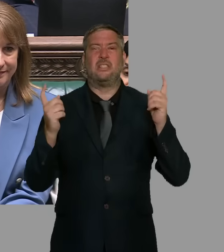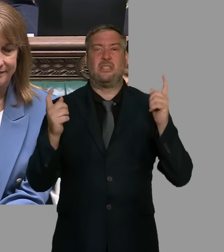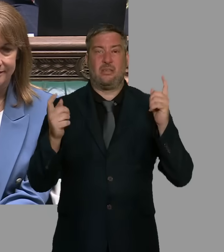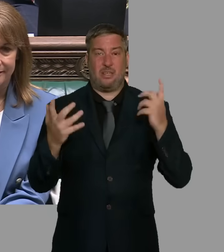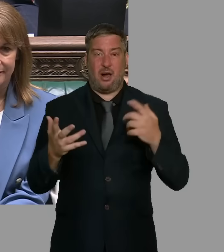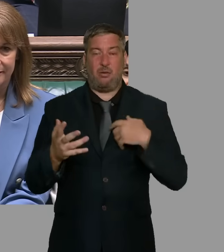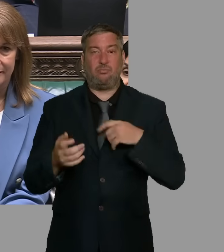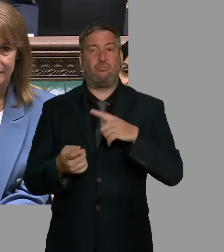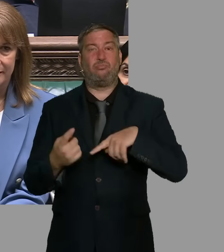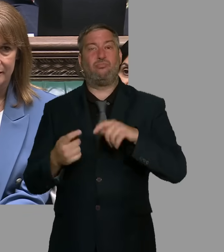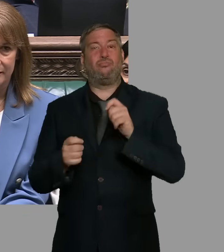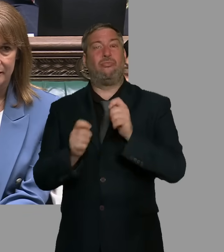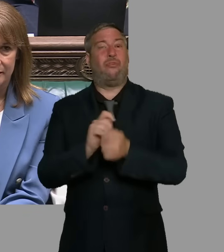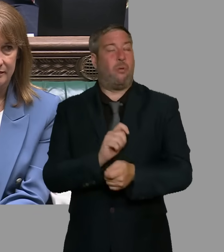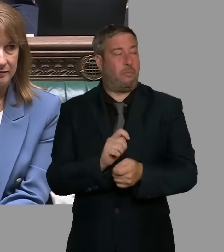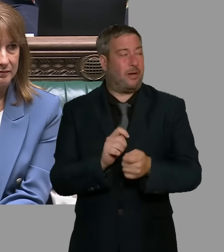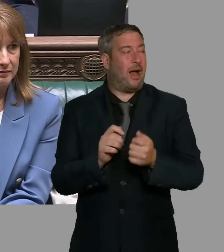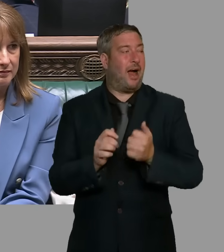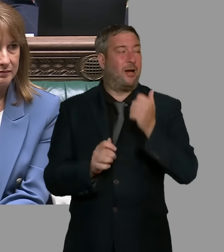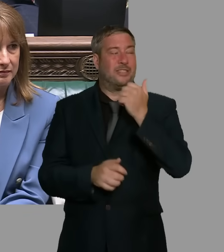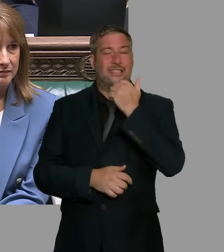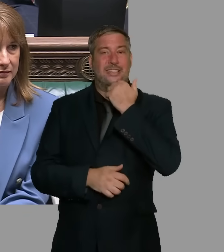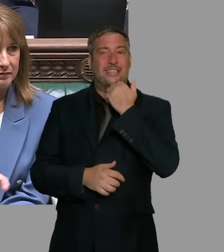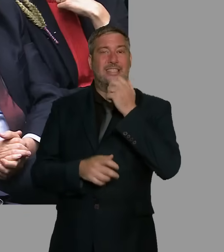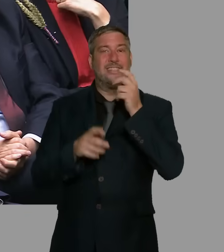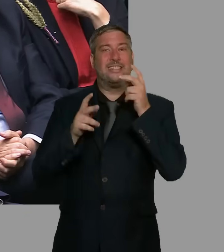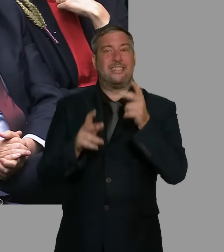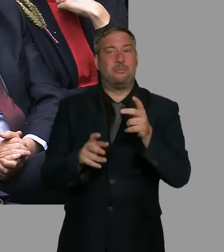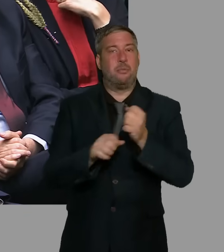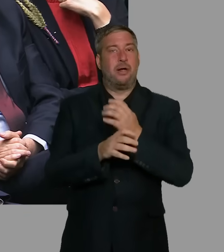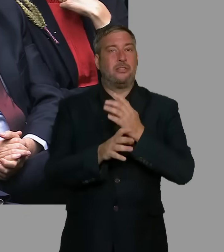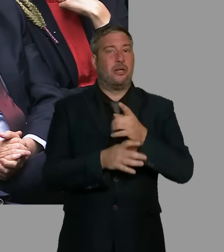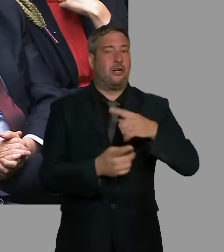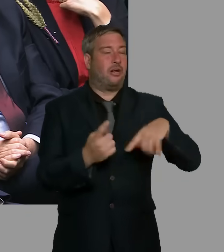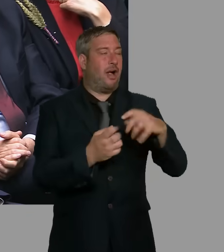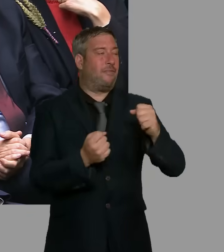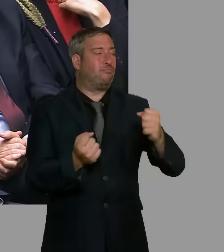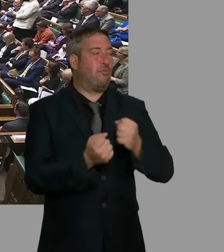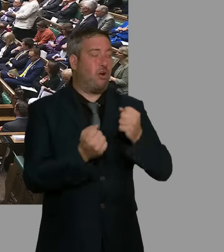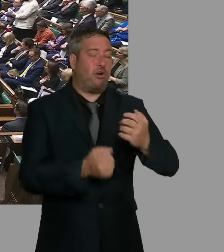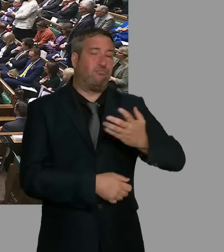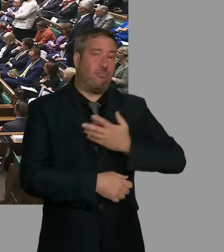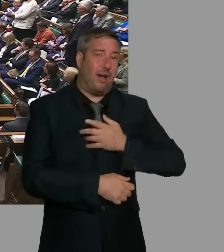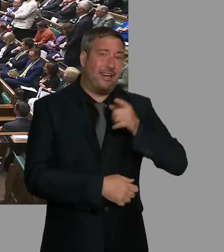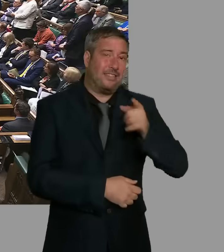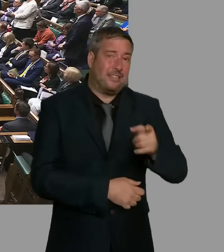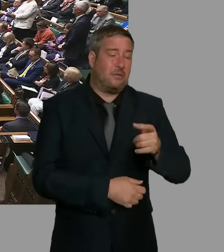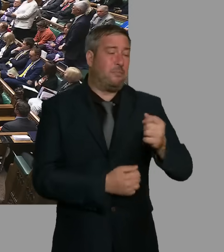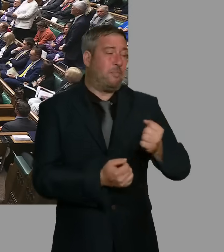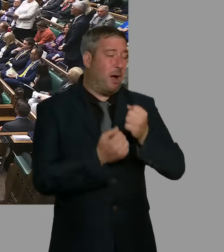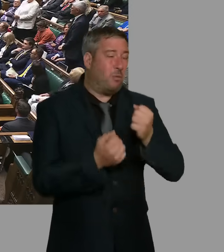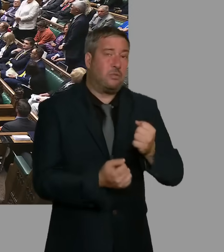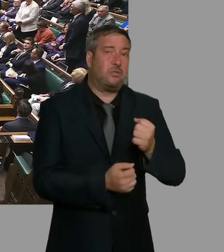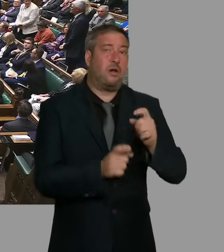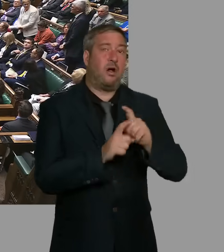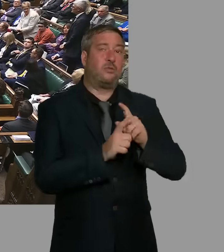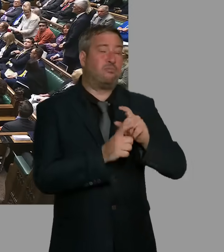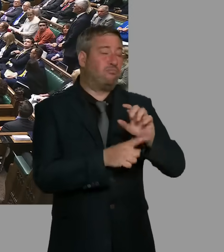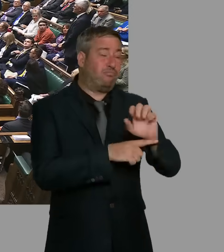hold and deliver the biggest boost to social and affordable housing in a generation. Dr Al Pinkerton. Oh, thank you, Mr.